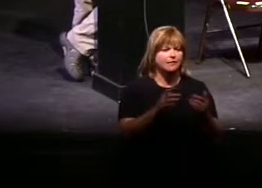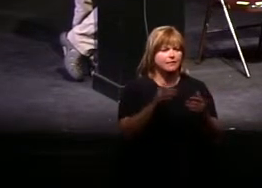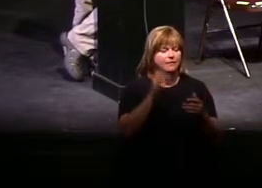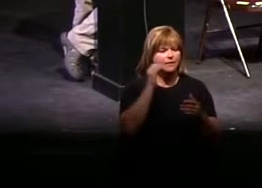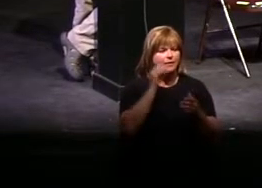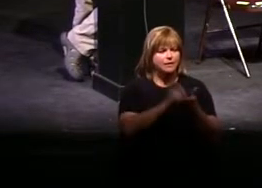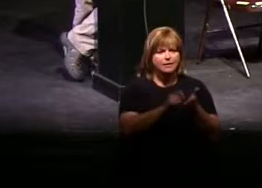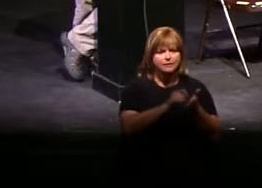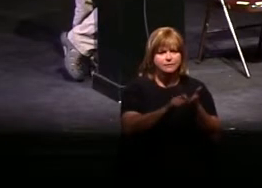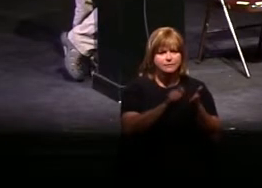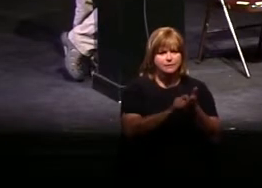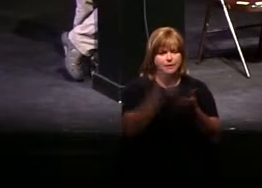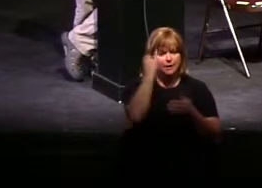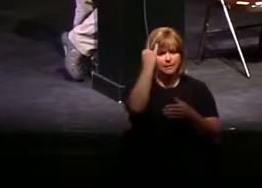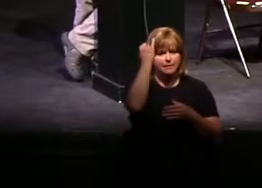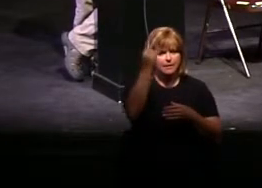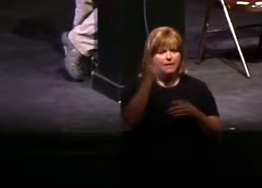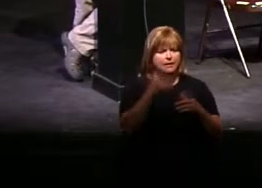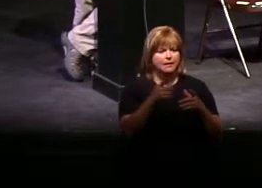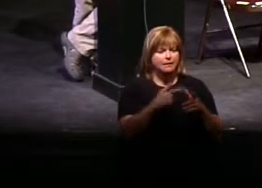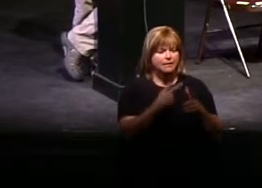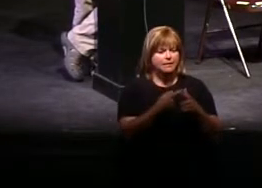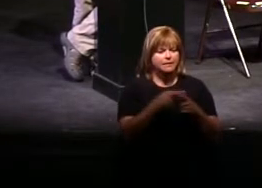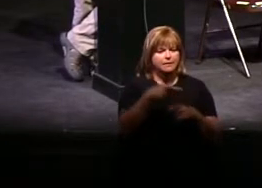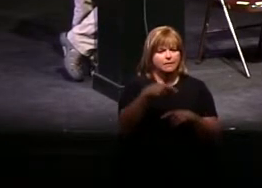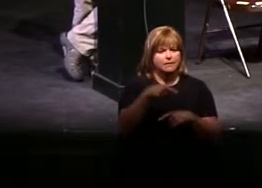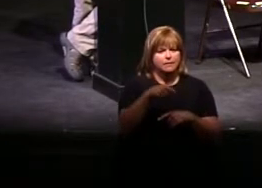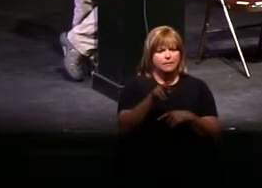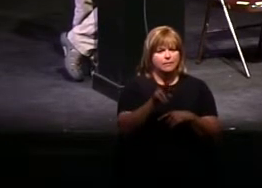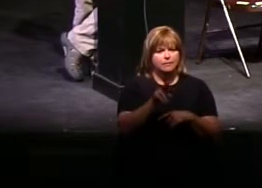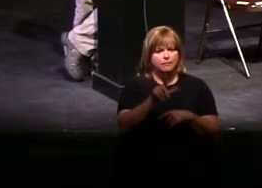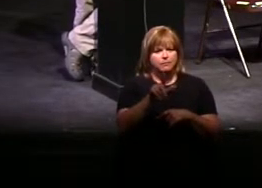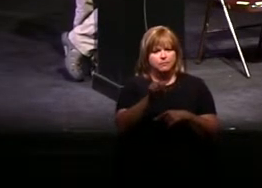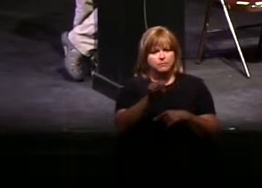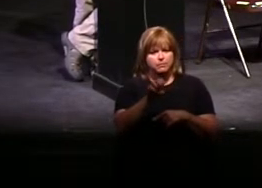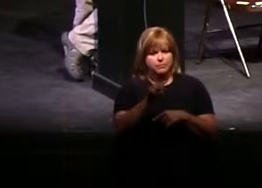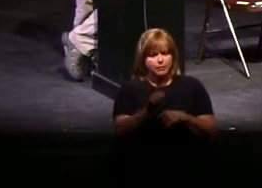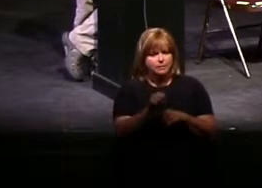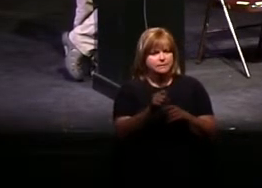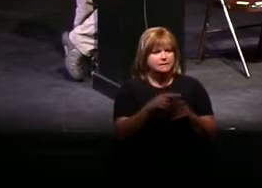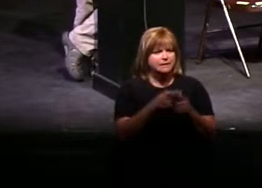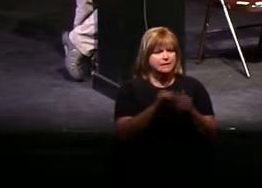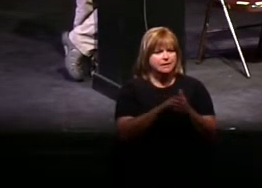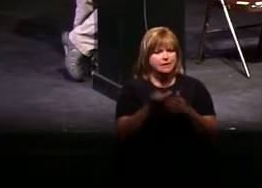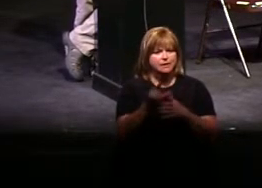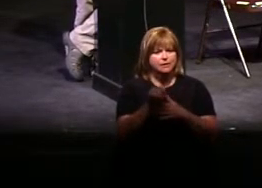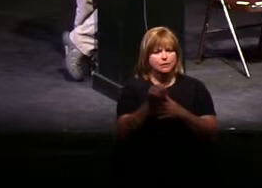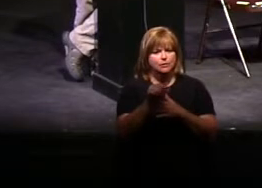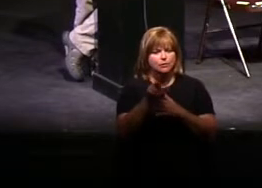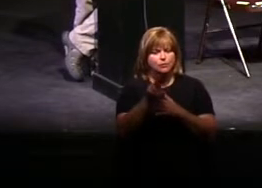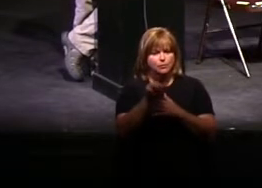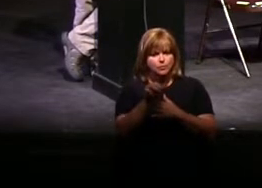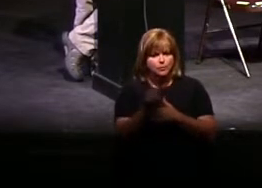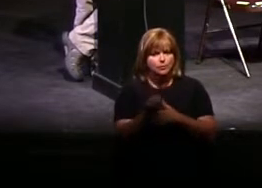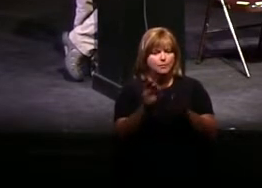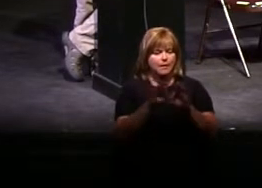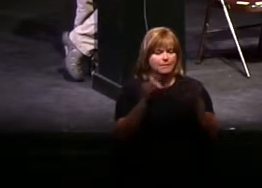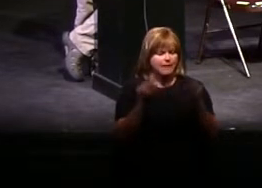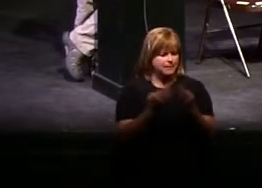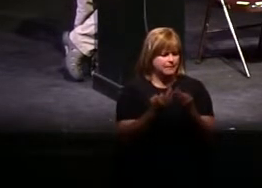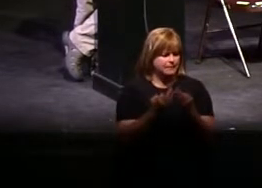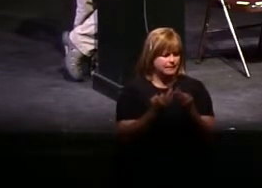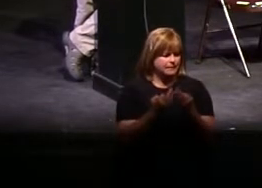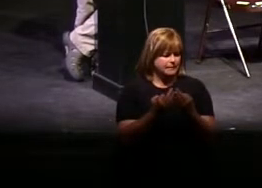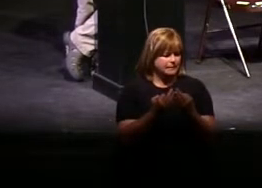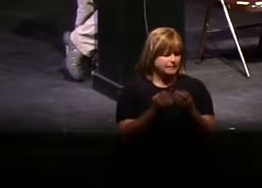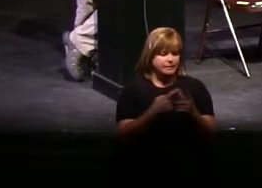for pulses. Pulses is another term for edible seeds in the legume family. So you can take that